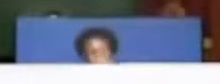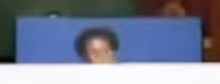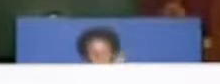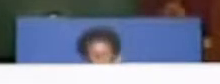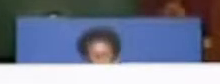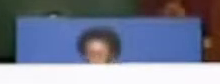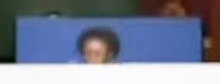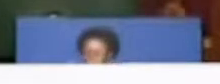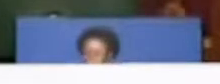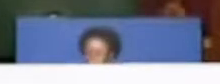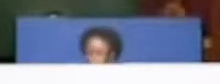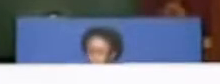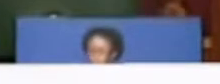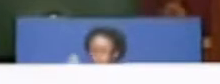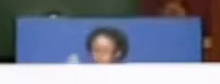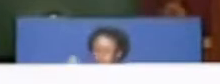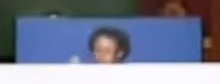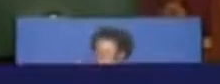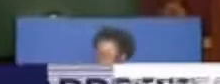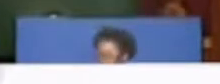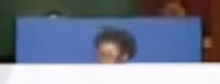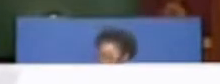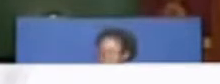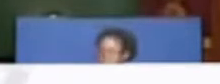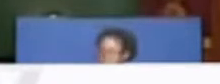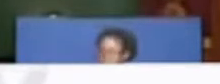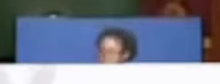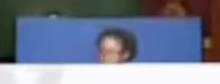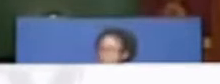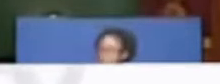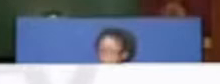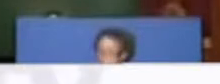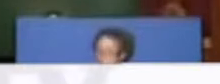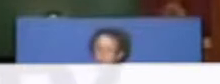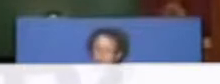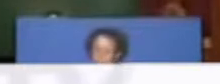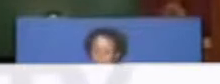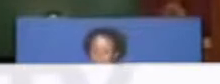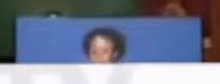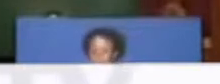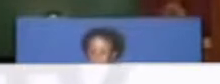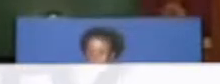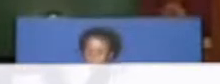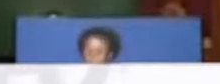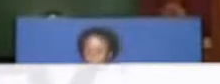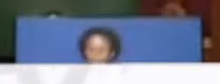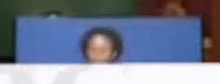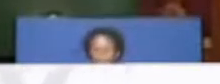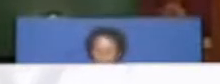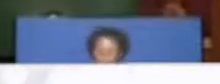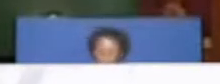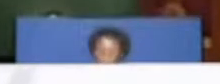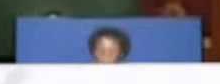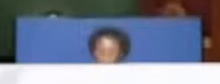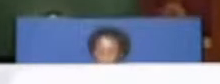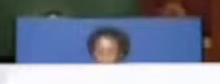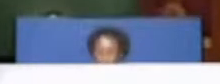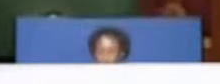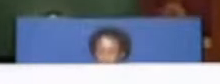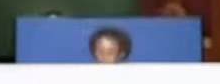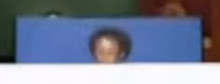billion for the immediate construction of these new medical facilities. The eighth intervention was the